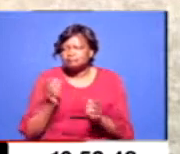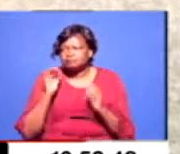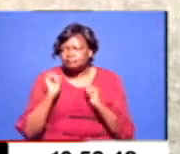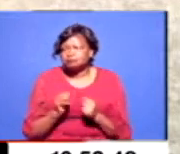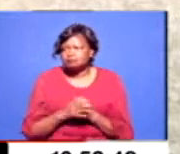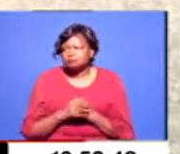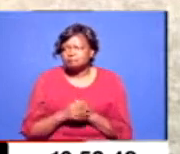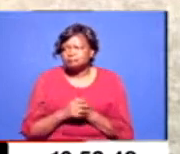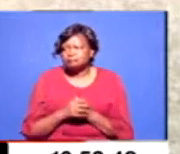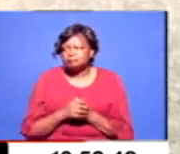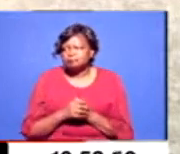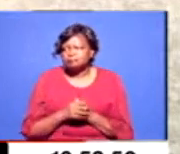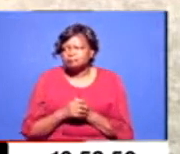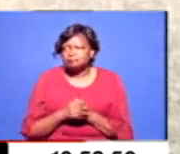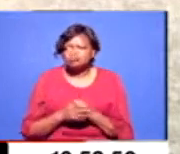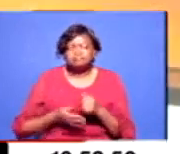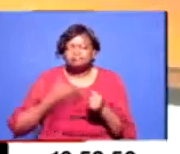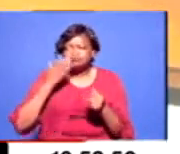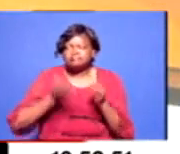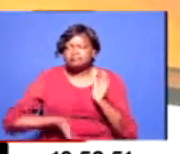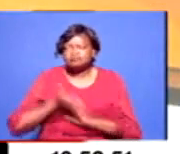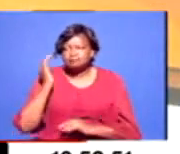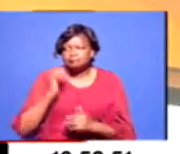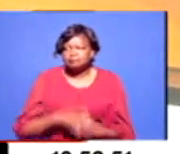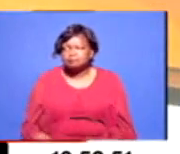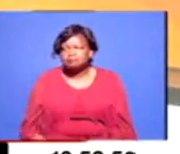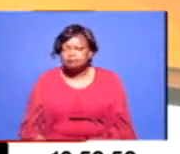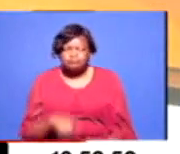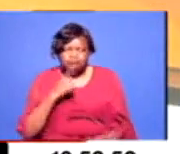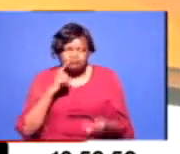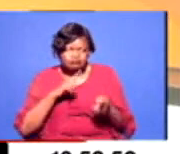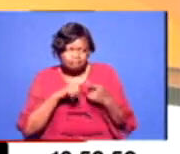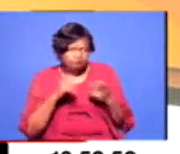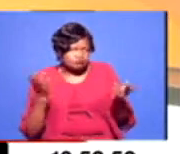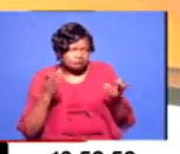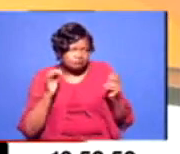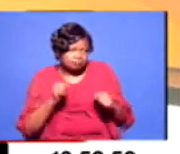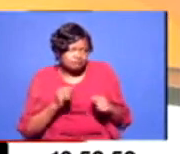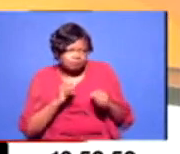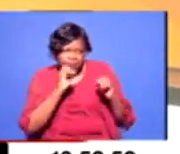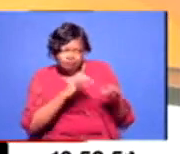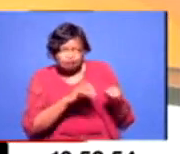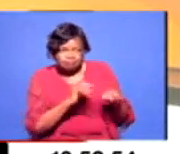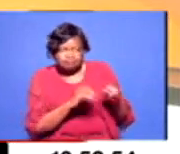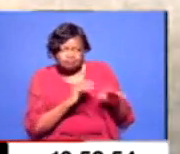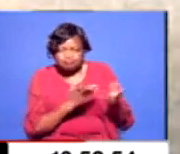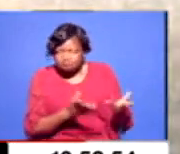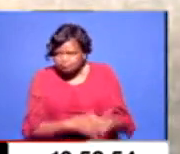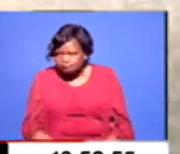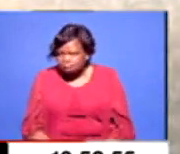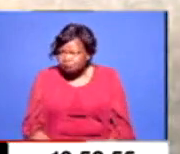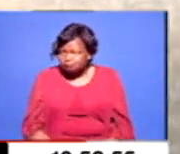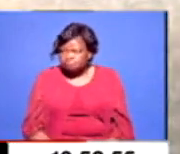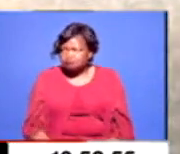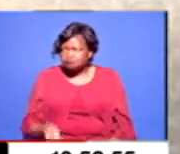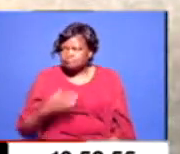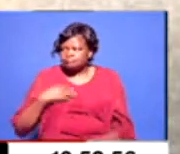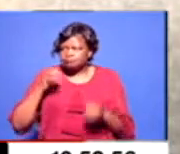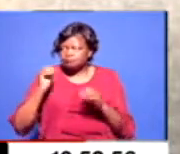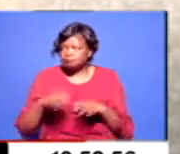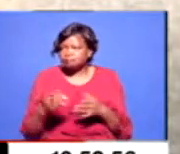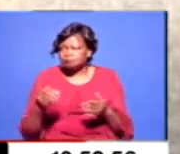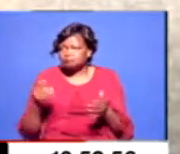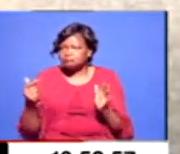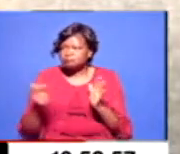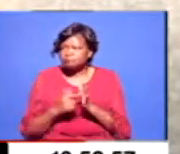to yeah. respond very fast. Exactly. You can tell them exactly where they can even drop off. We have a drop-off point